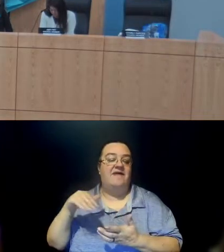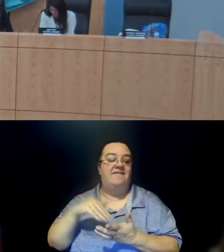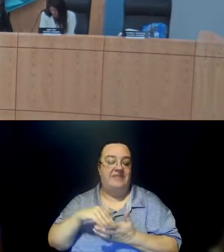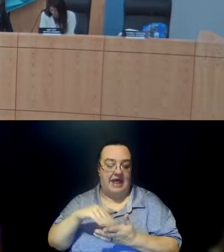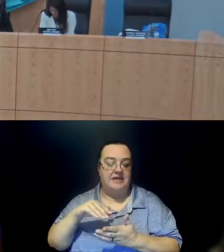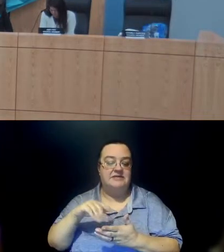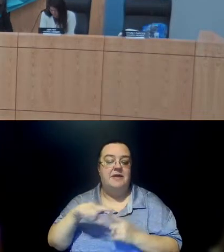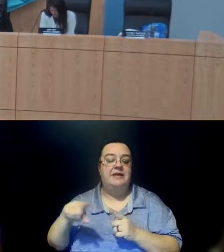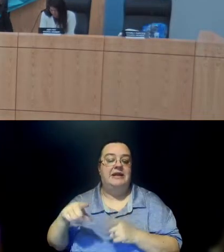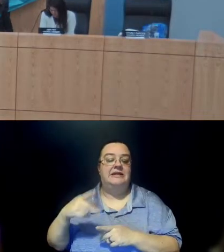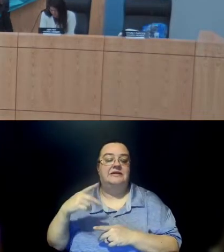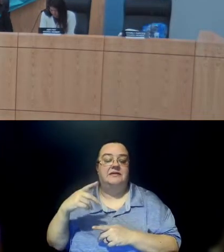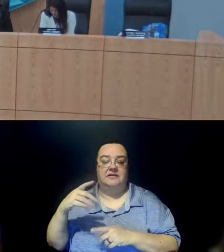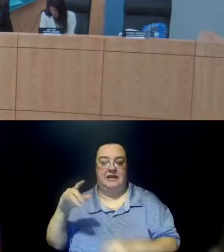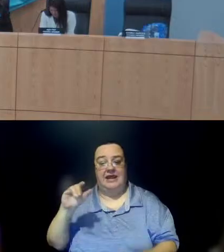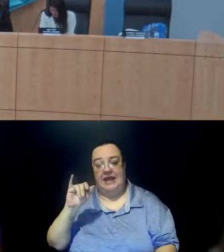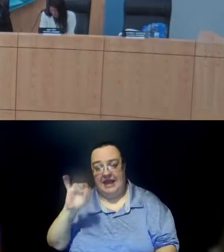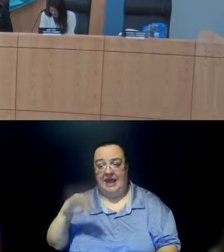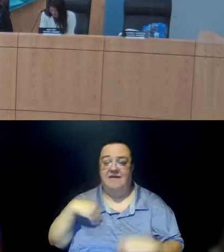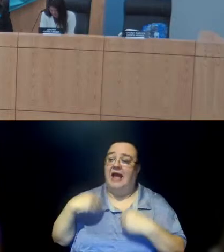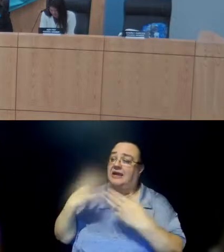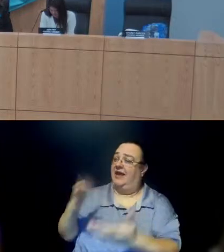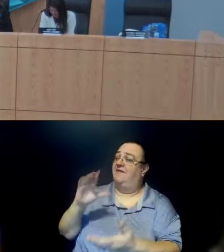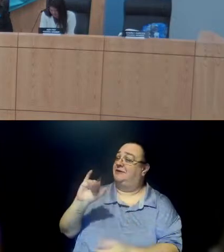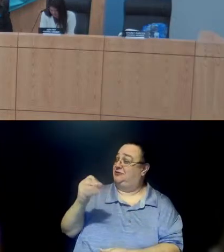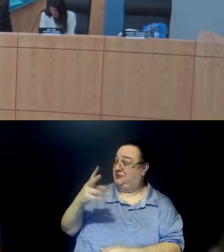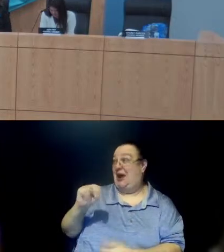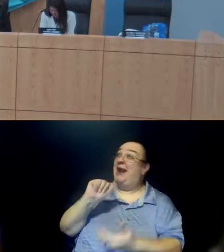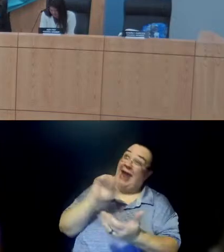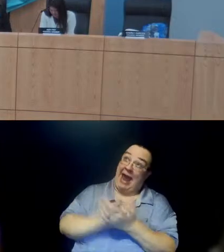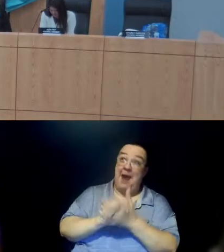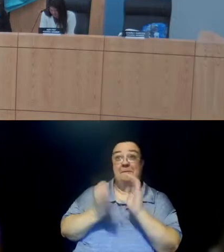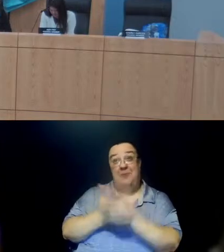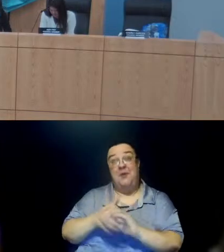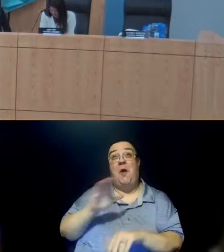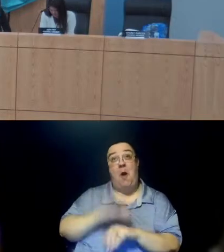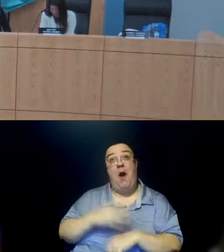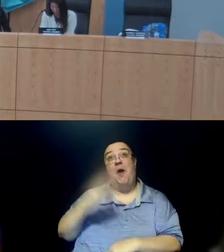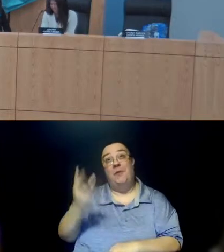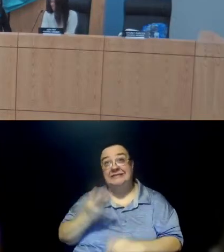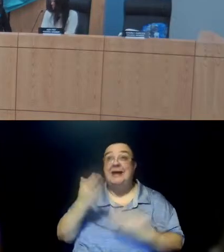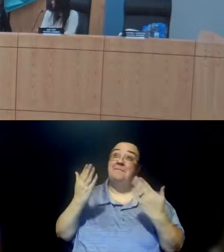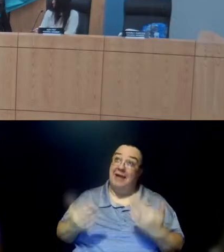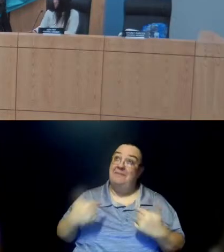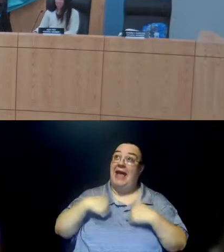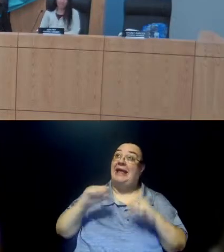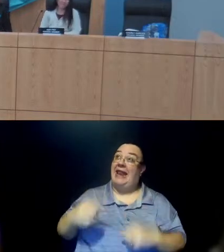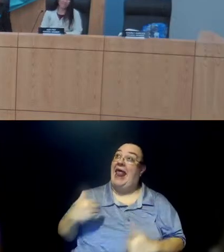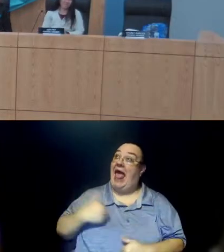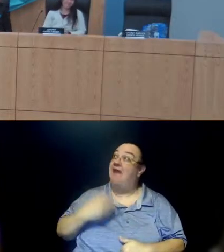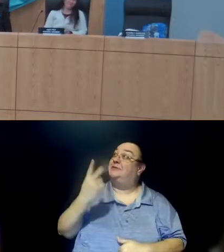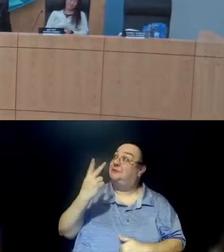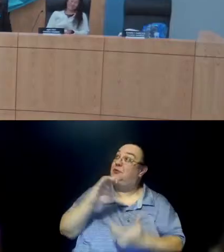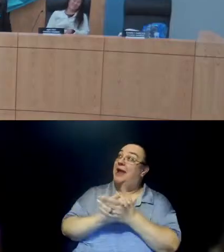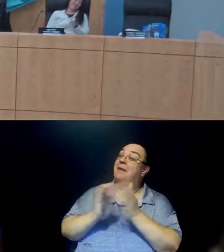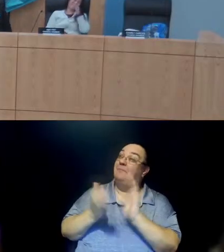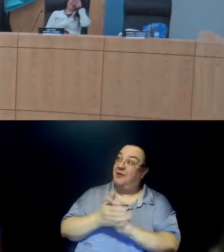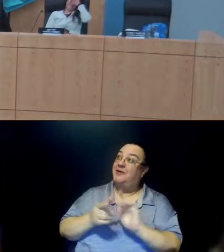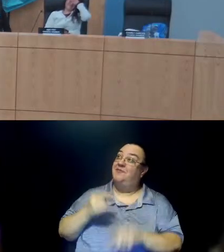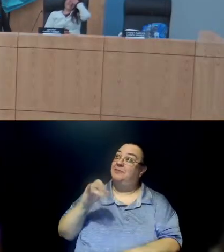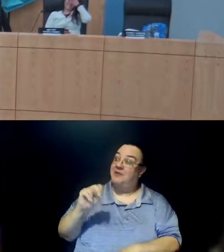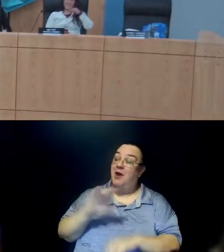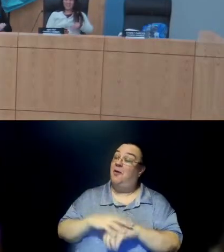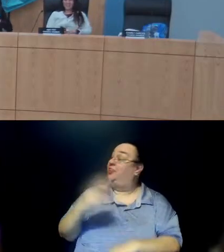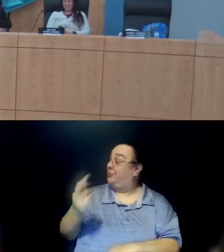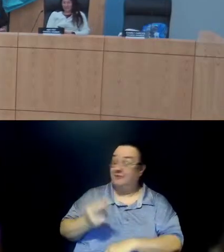it's only 15. If I give John a hamburger on Wednesday, Yes. perhaps I can have It's, 2 hamburgers from John on Thursday.